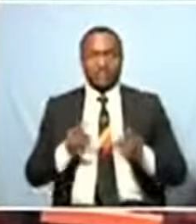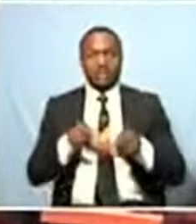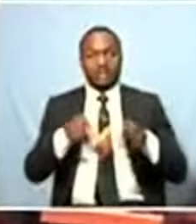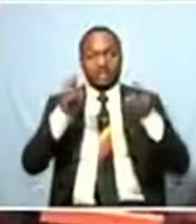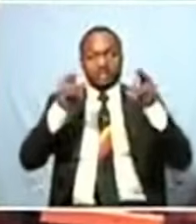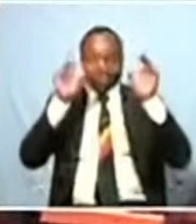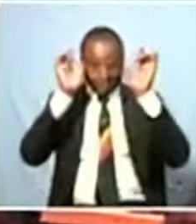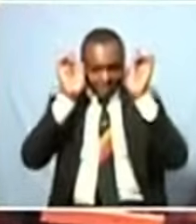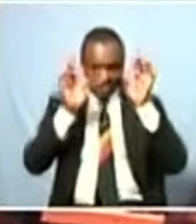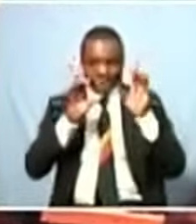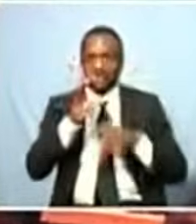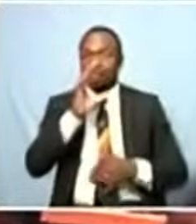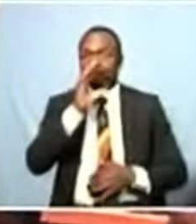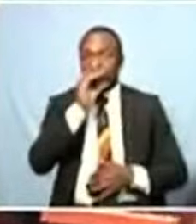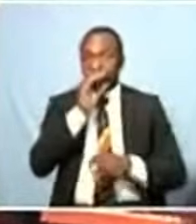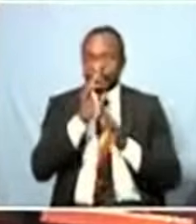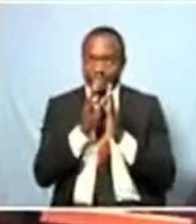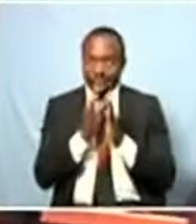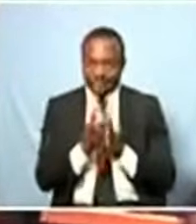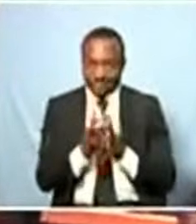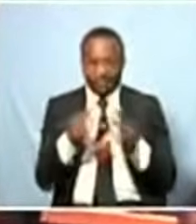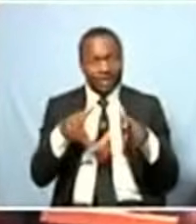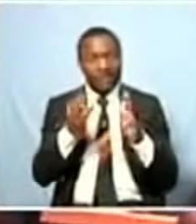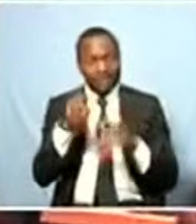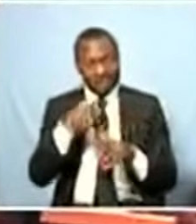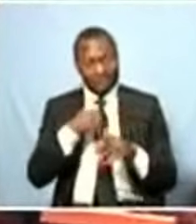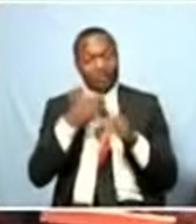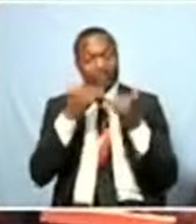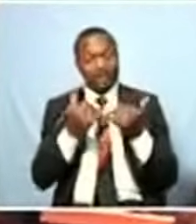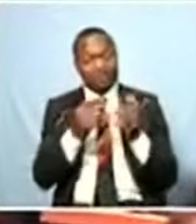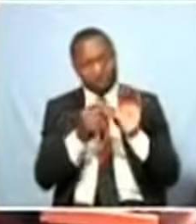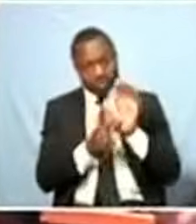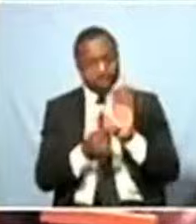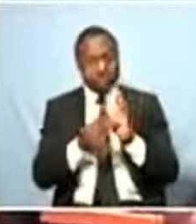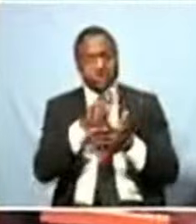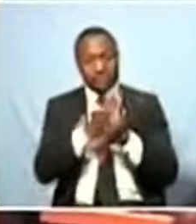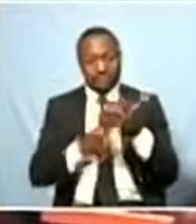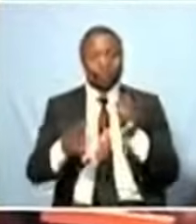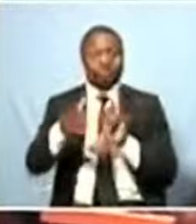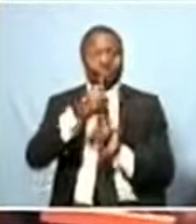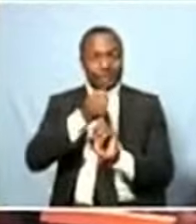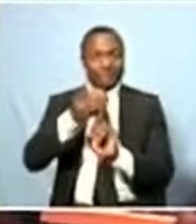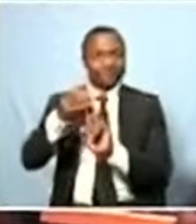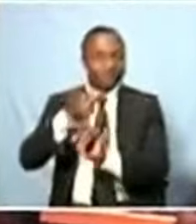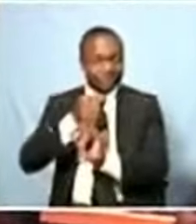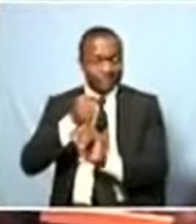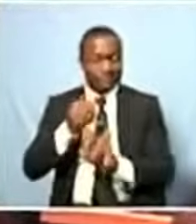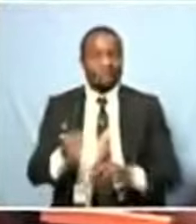Madam Speaker, allow me now to highlight some achievements